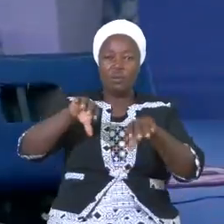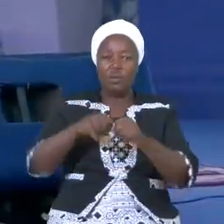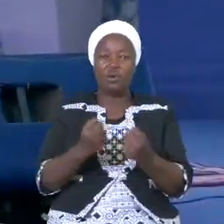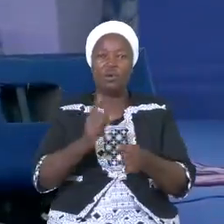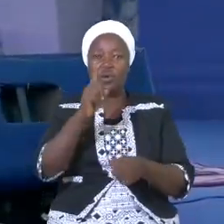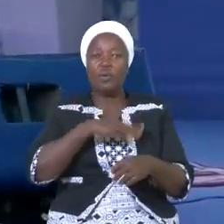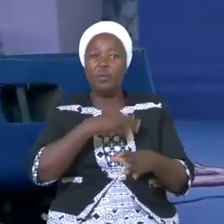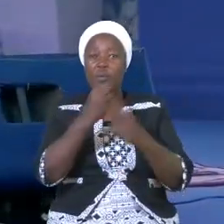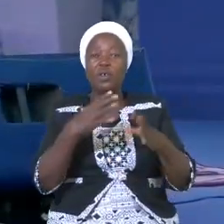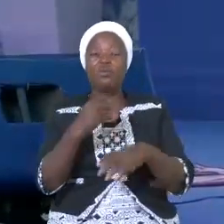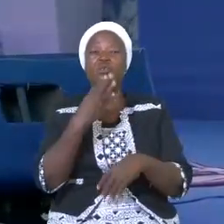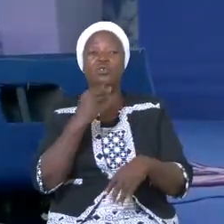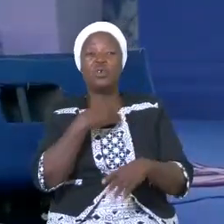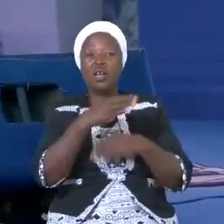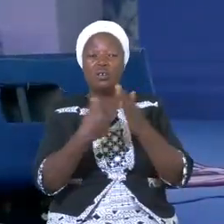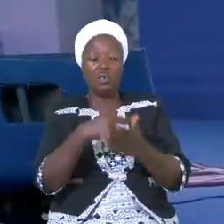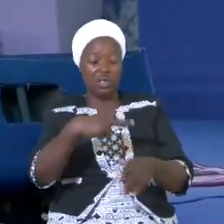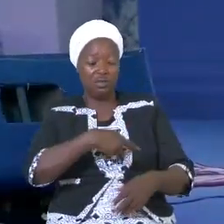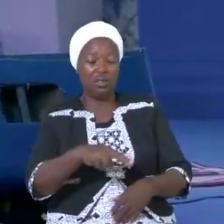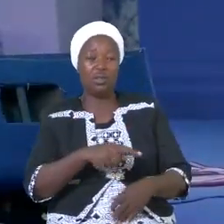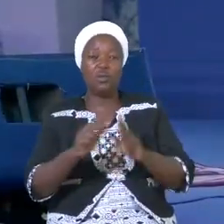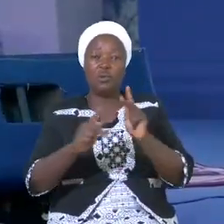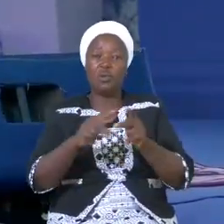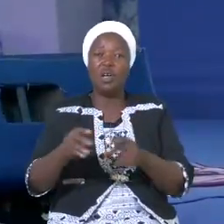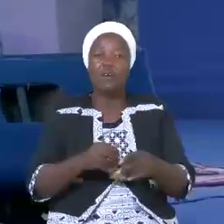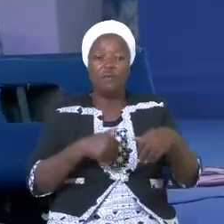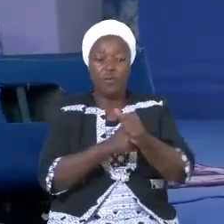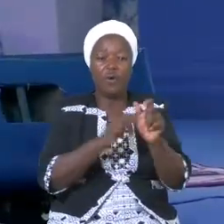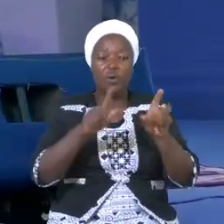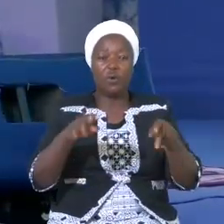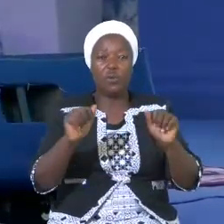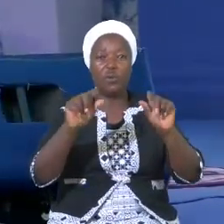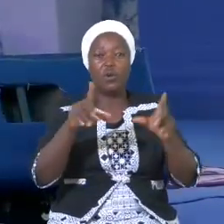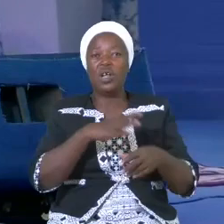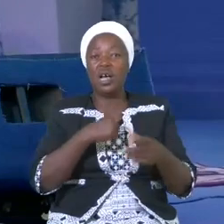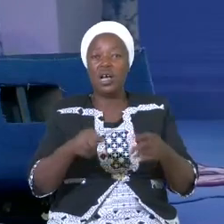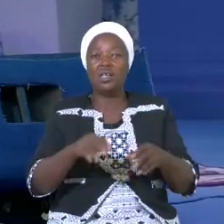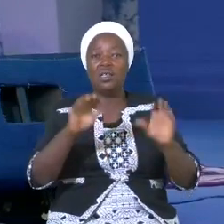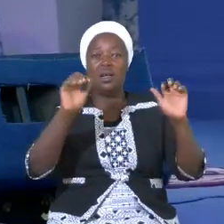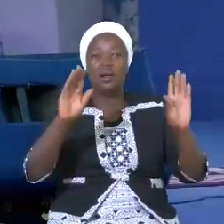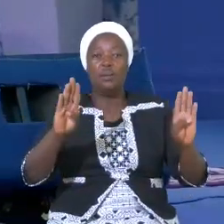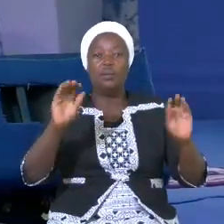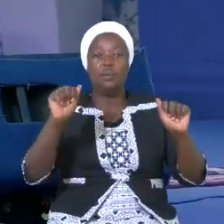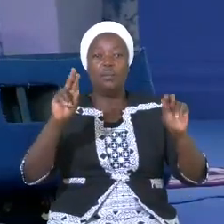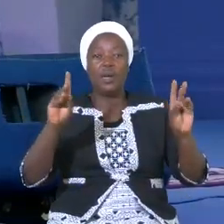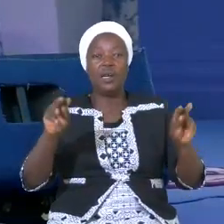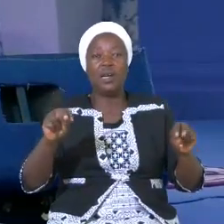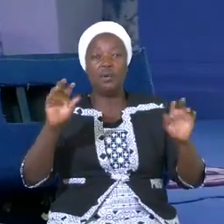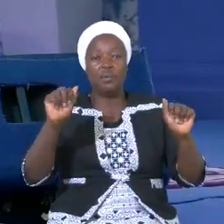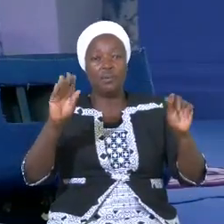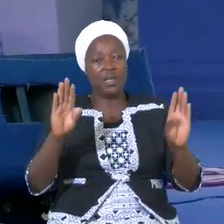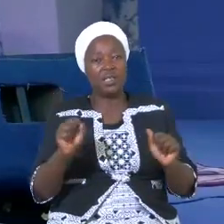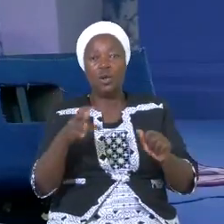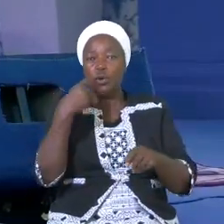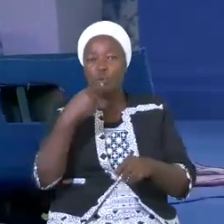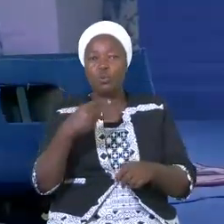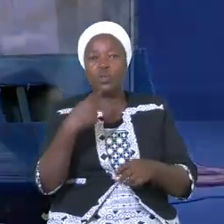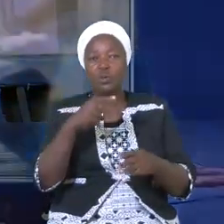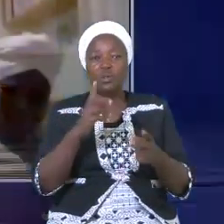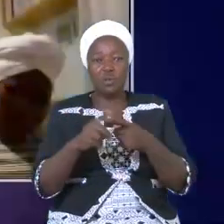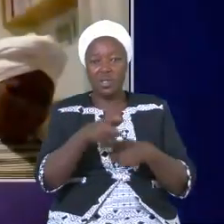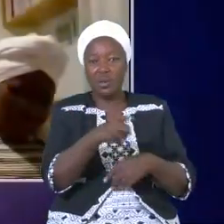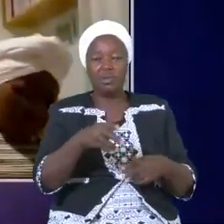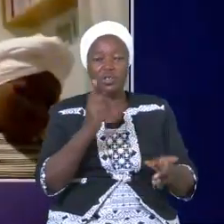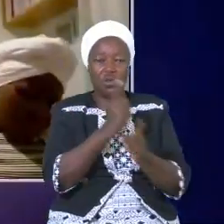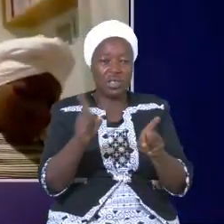and religious processes followed paul and barnabas who's speaking to them like i'm speaking to you now